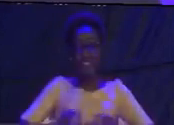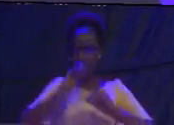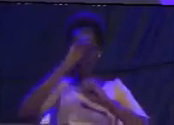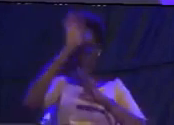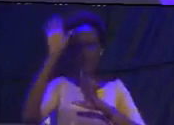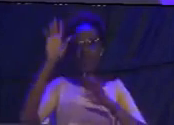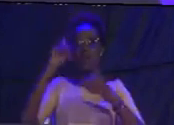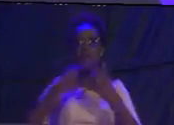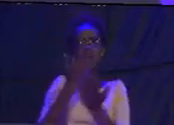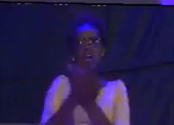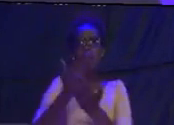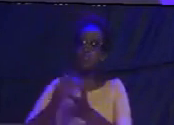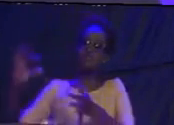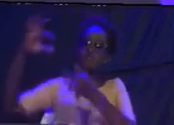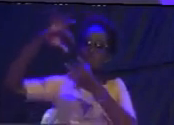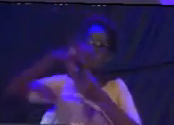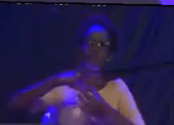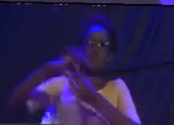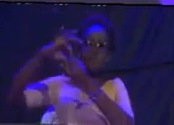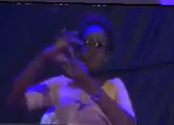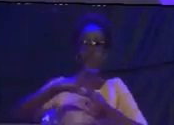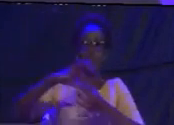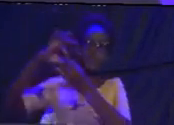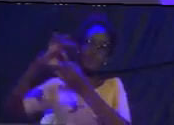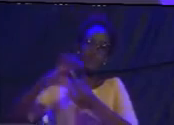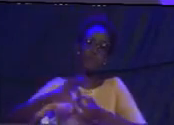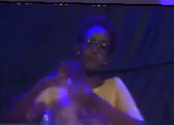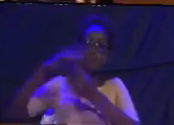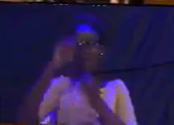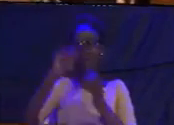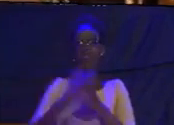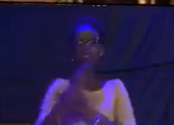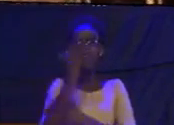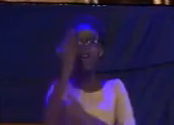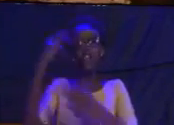do, it is fellowship with God.